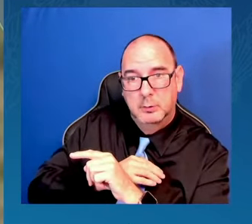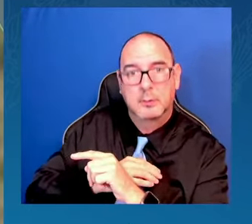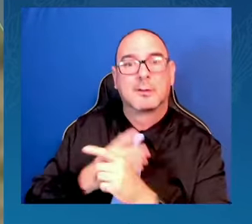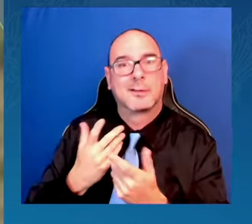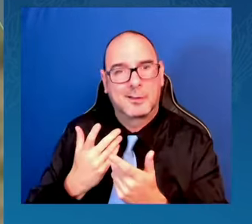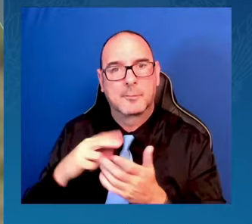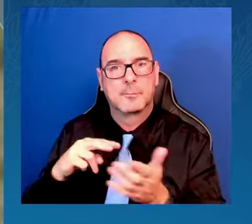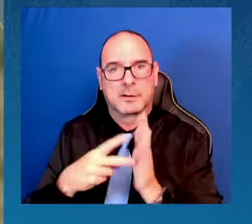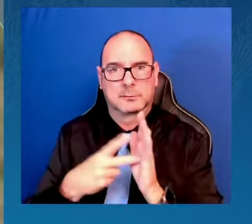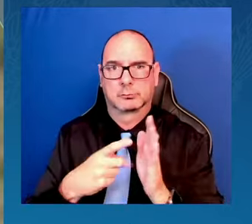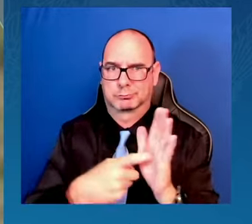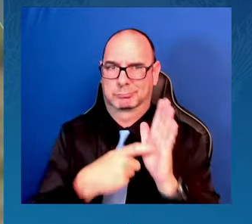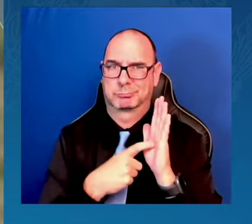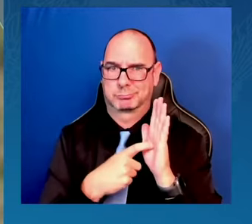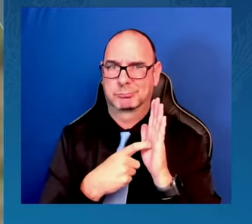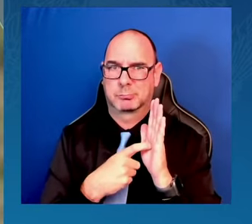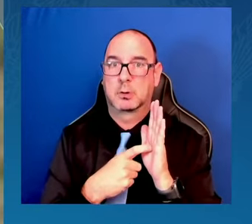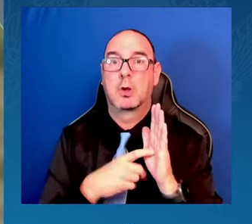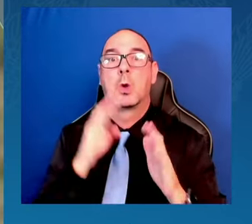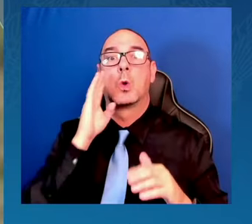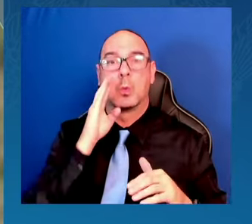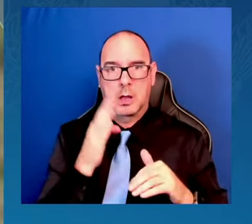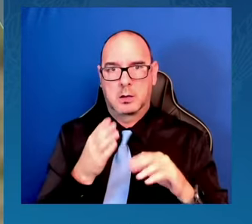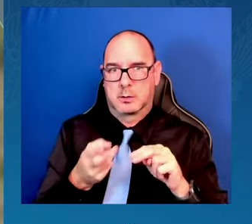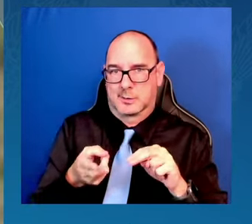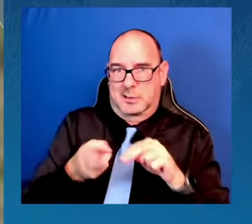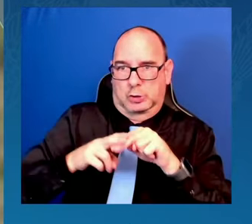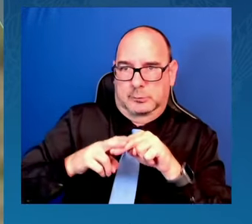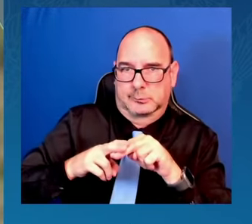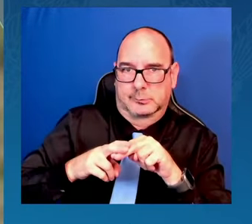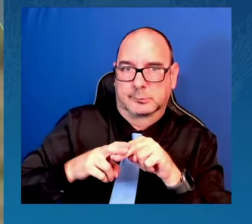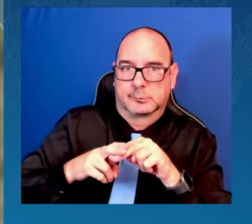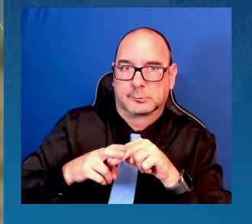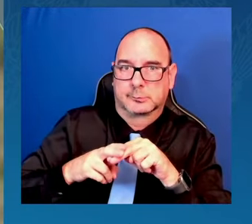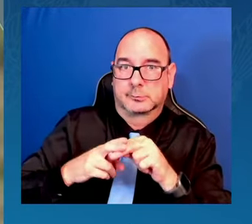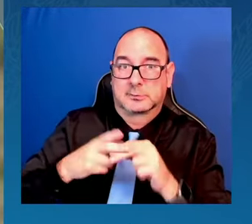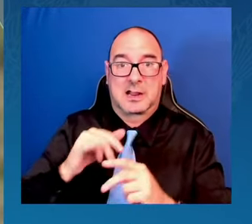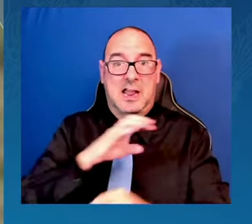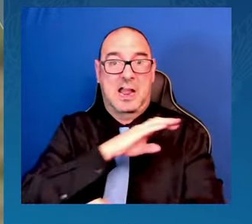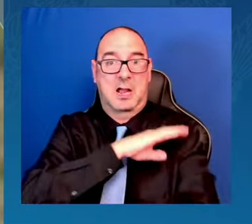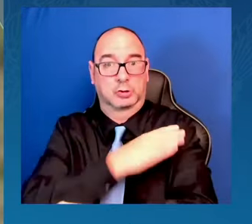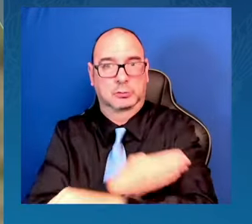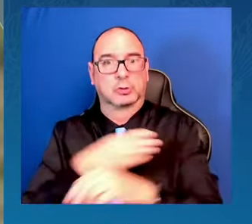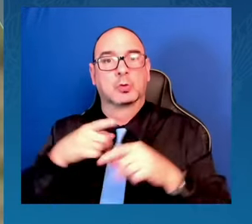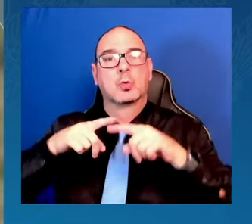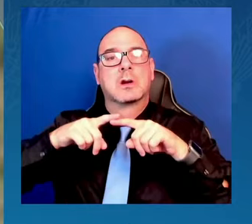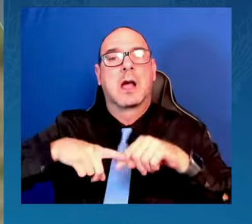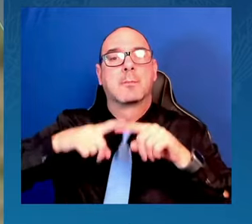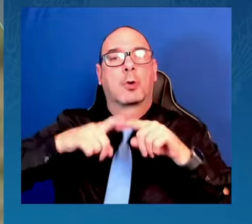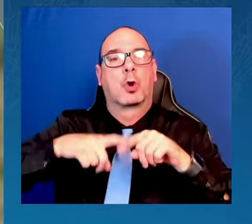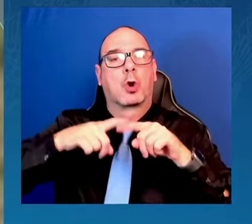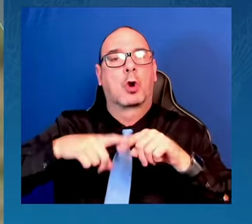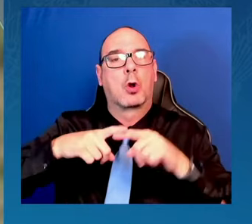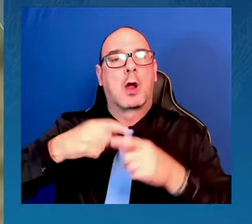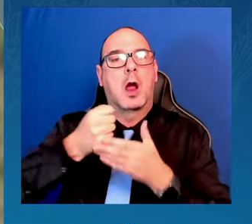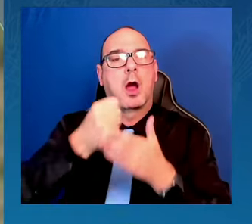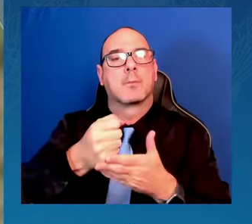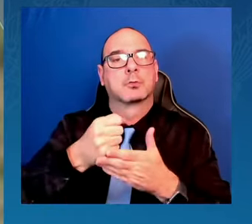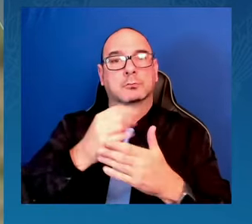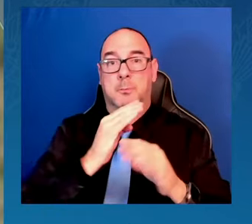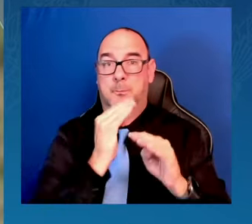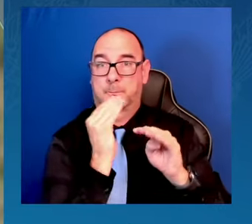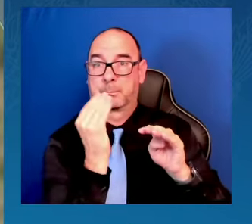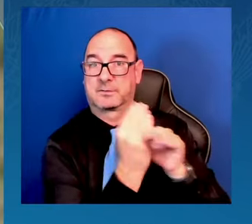increase energy reliability, which means it will help prevent against that one bad